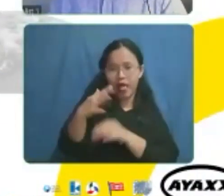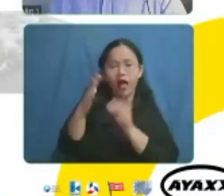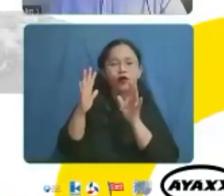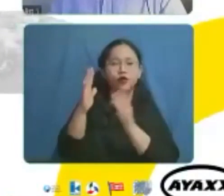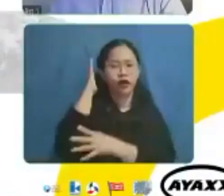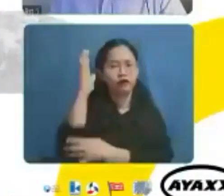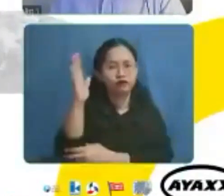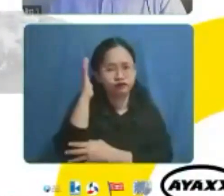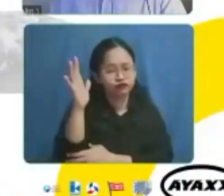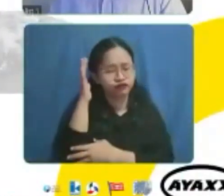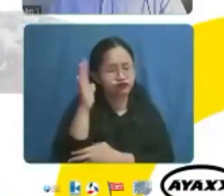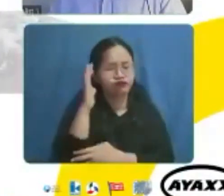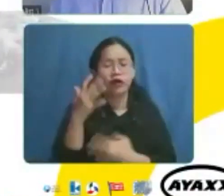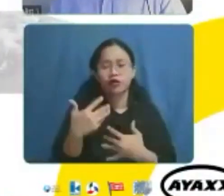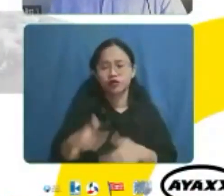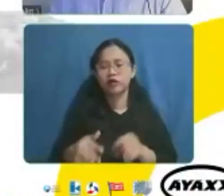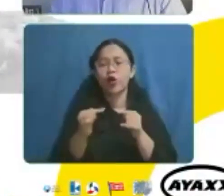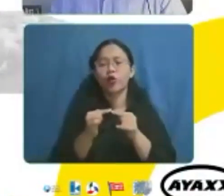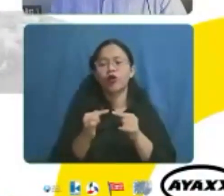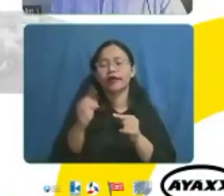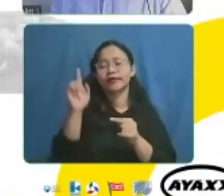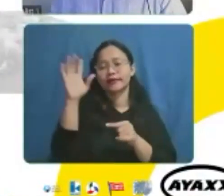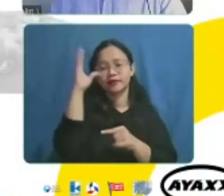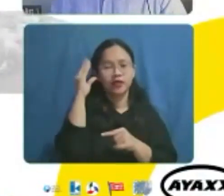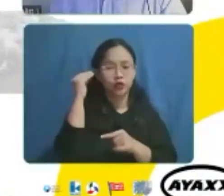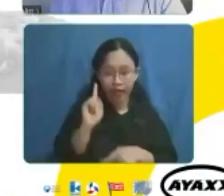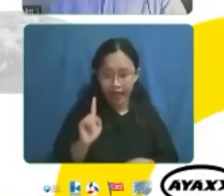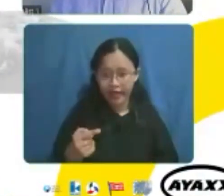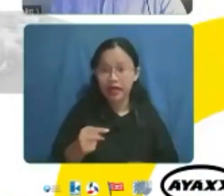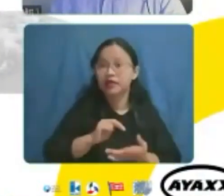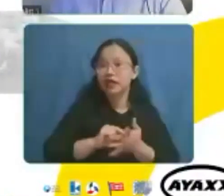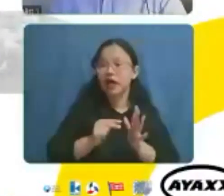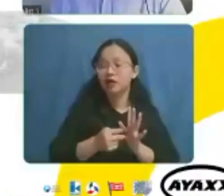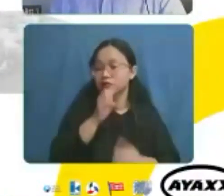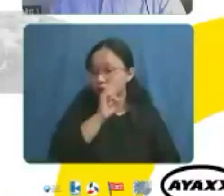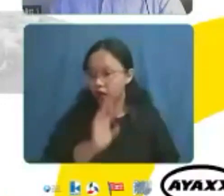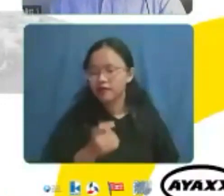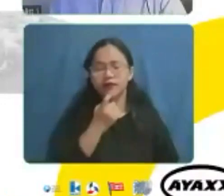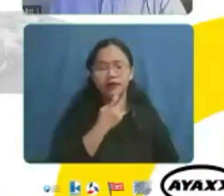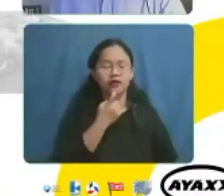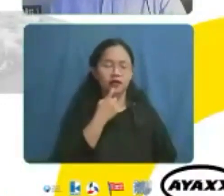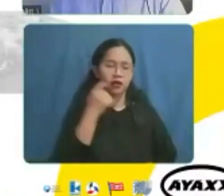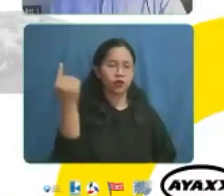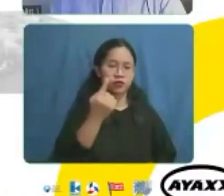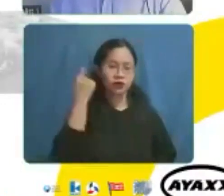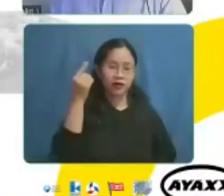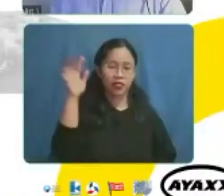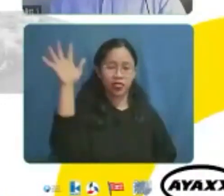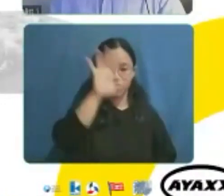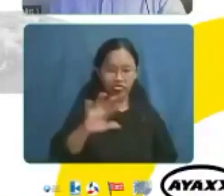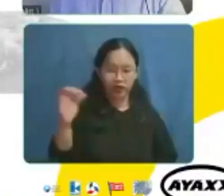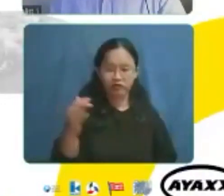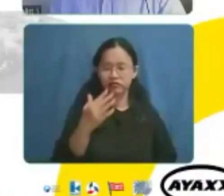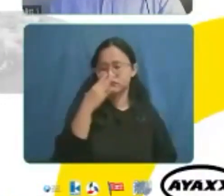and health, most commonly we talk about what's called the common air pollutants, where there are ambient